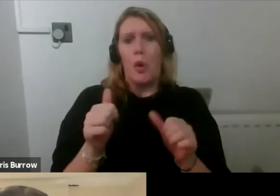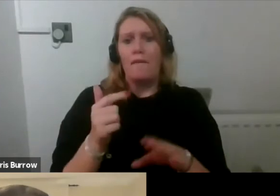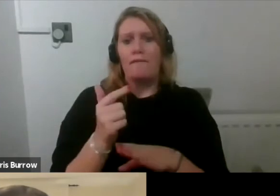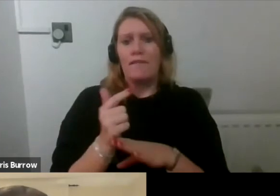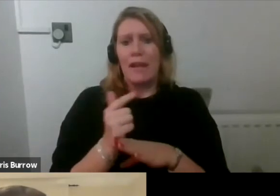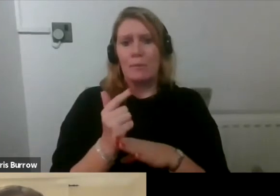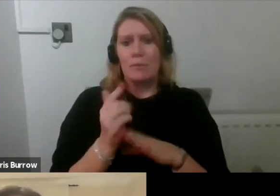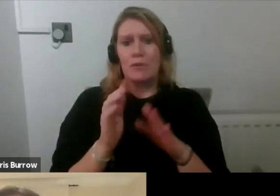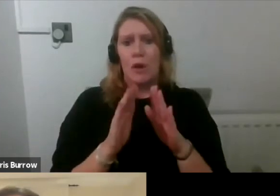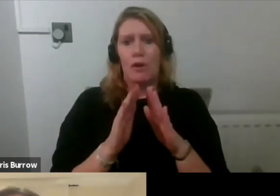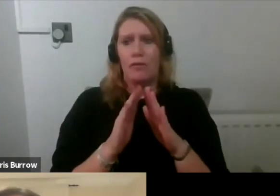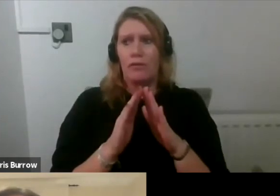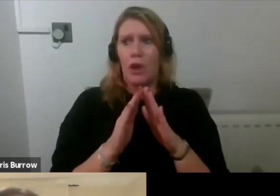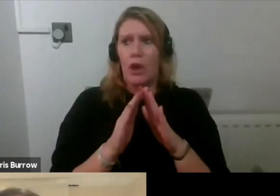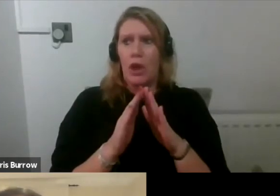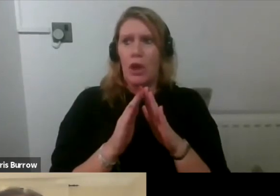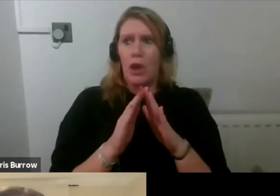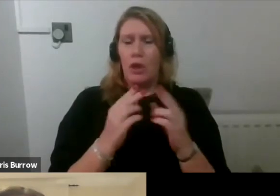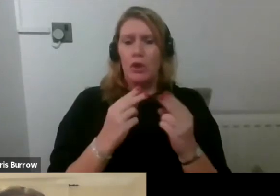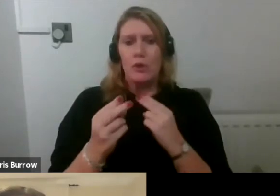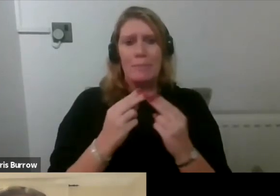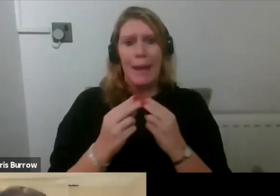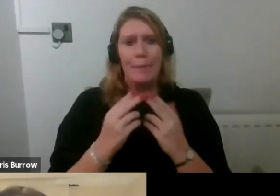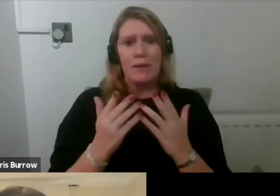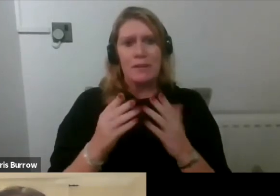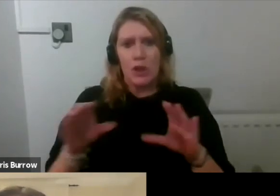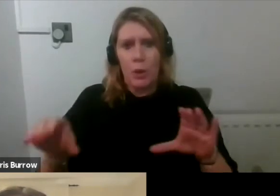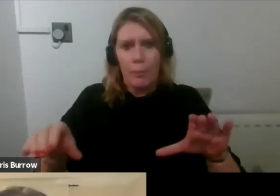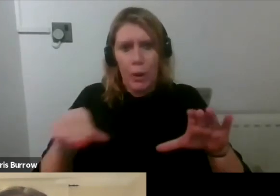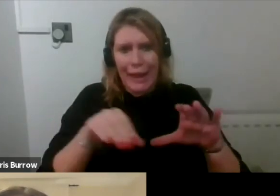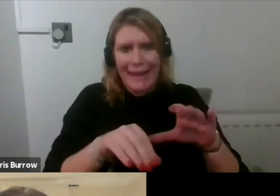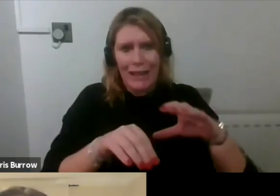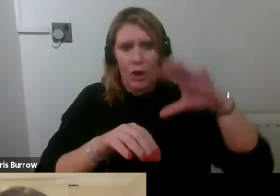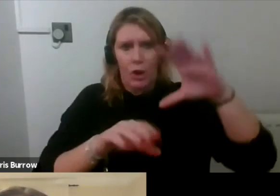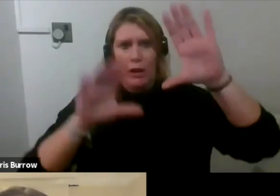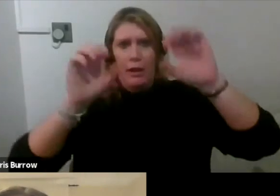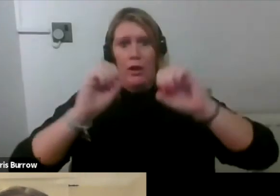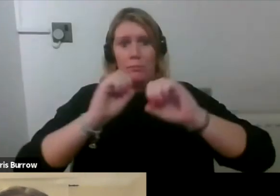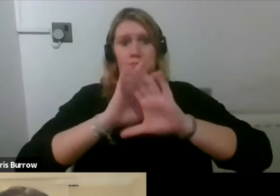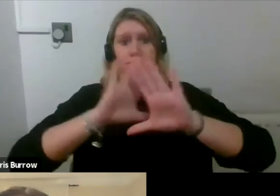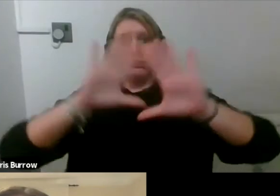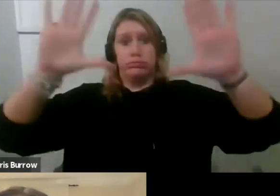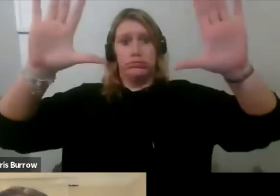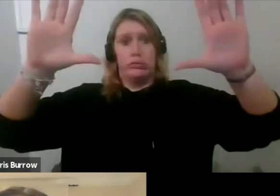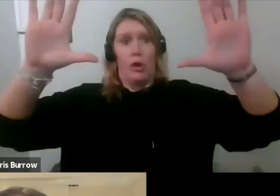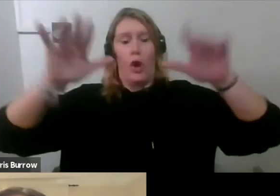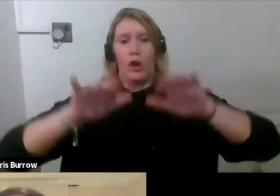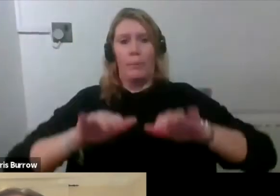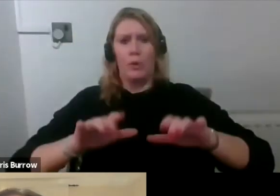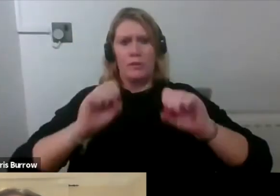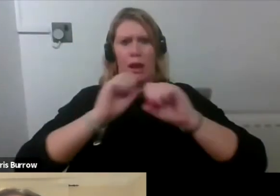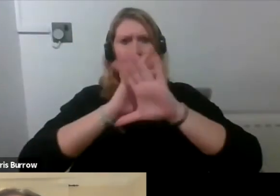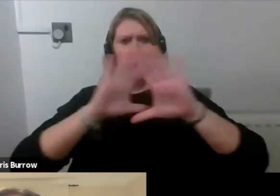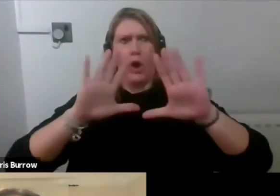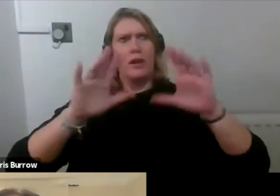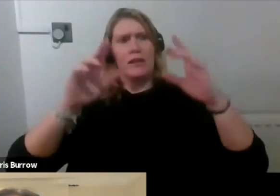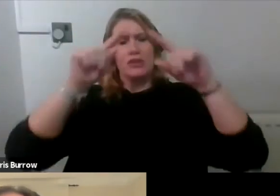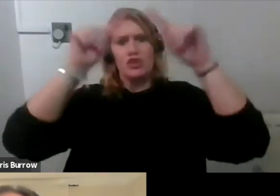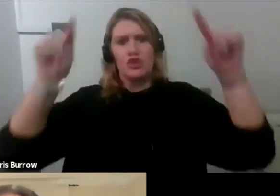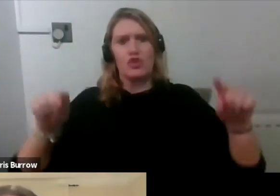which you could watch on a big reader, in the days before computer archives and stuff. And just it felt like it gave them